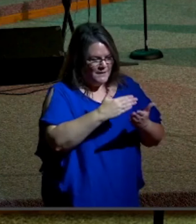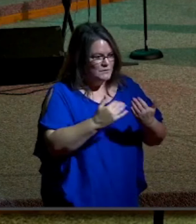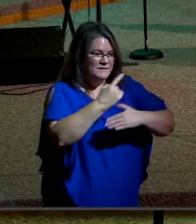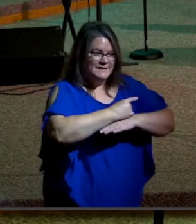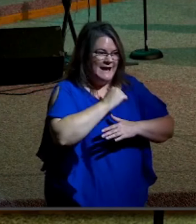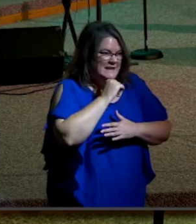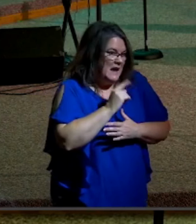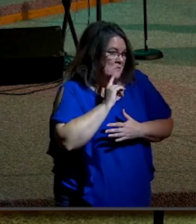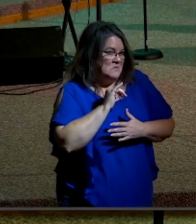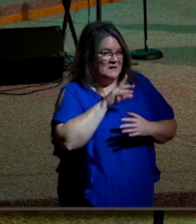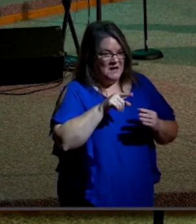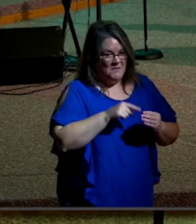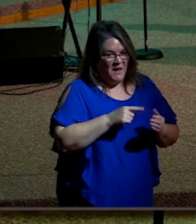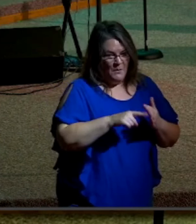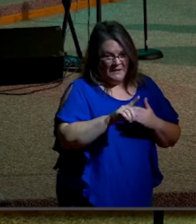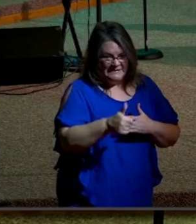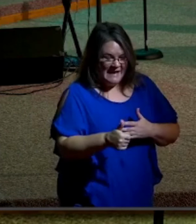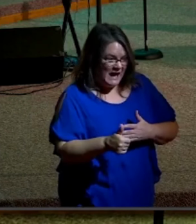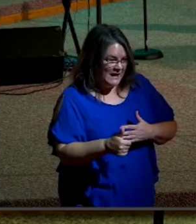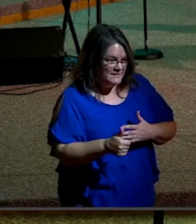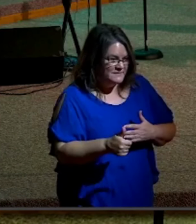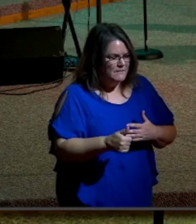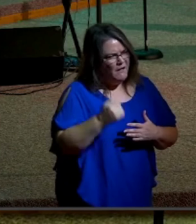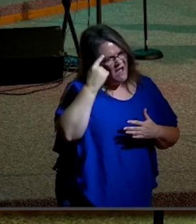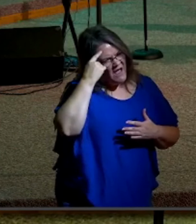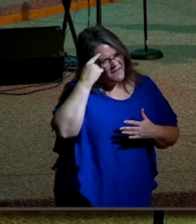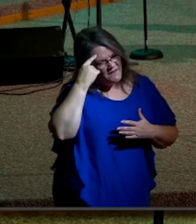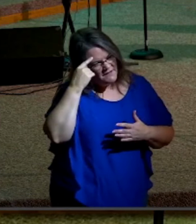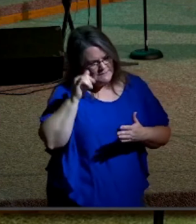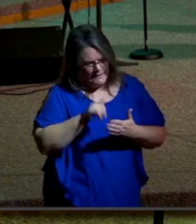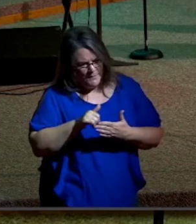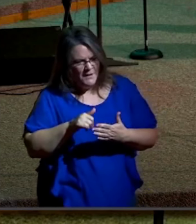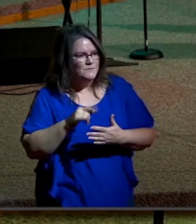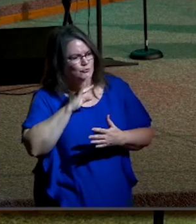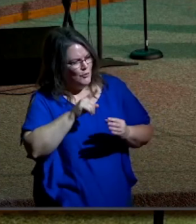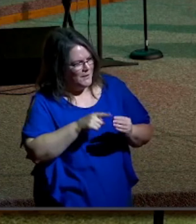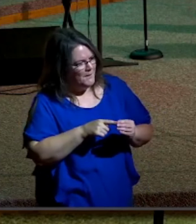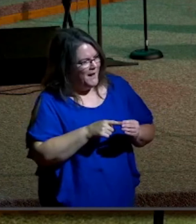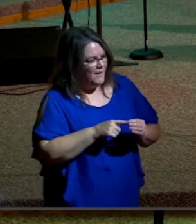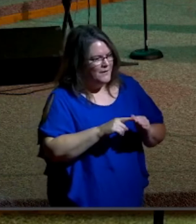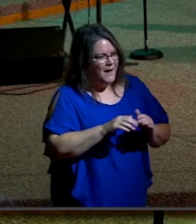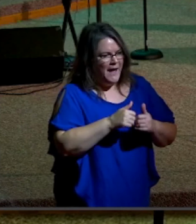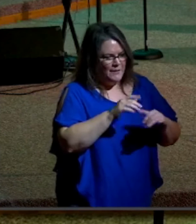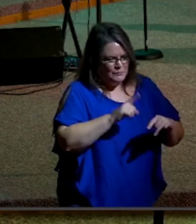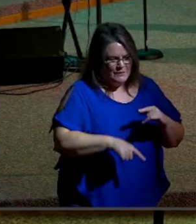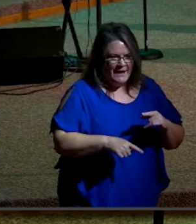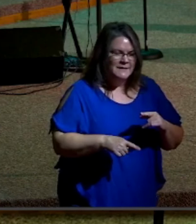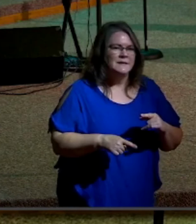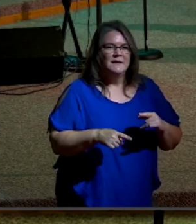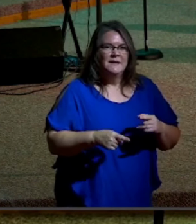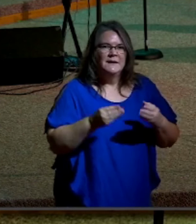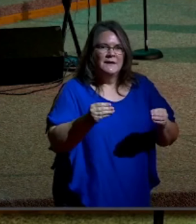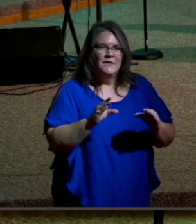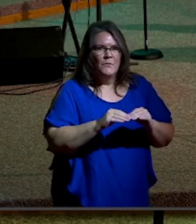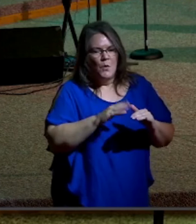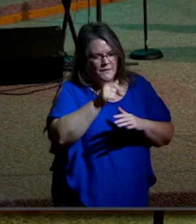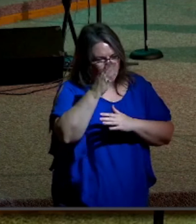about tithing, although I think it is impossible to talk about how you can't outgive God without mentioning it,